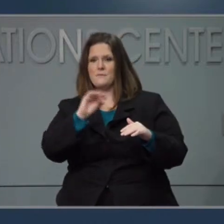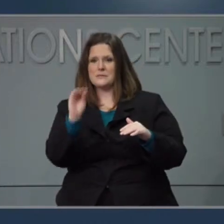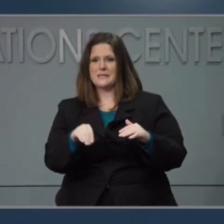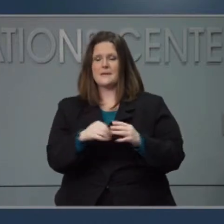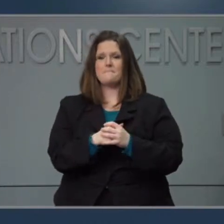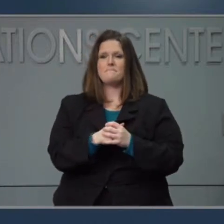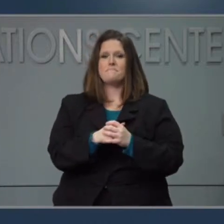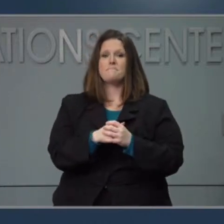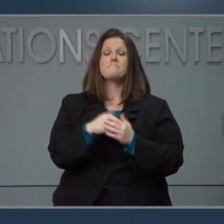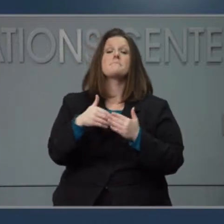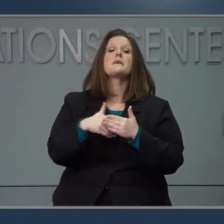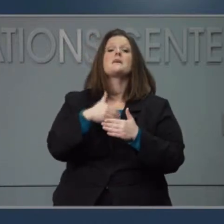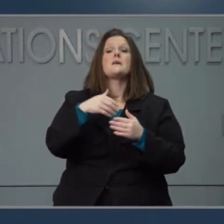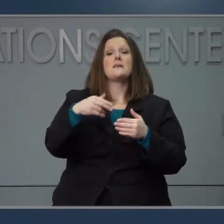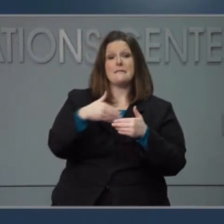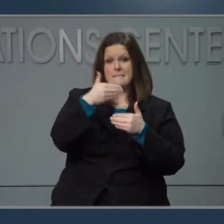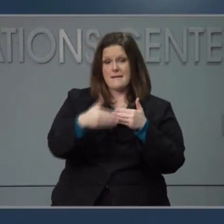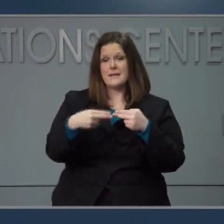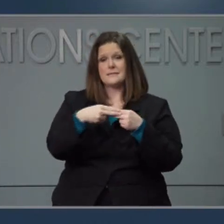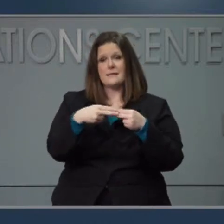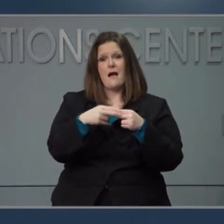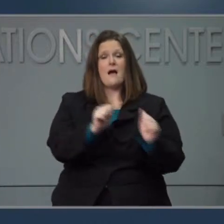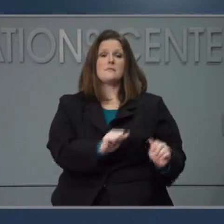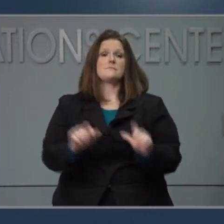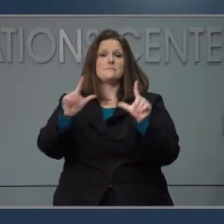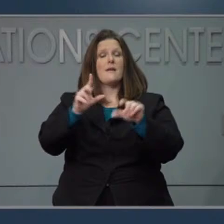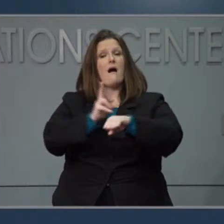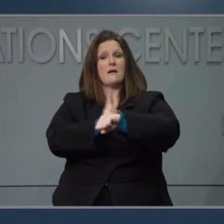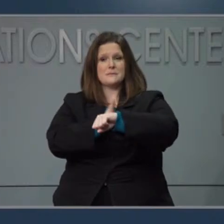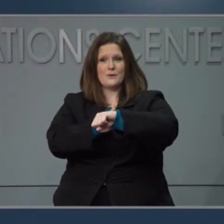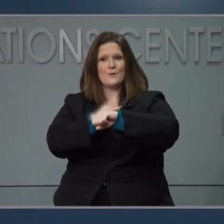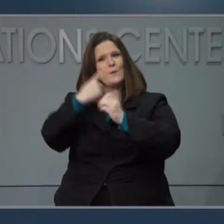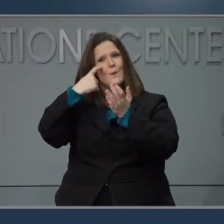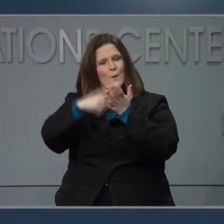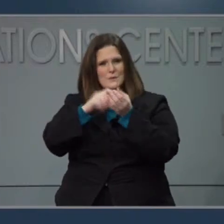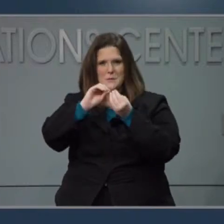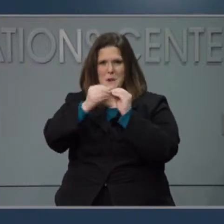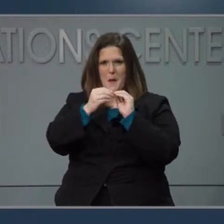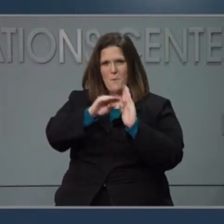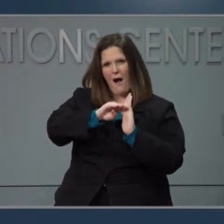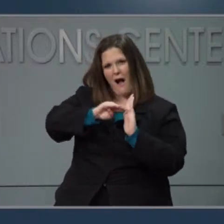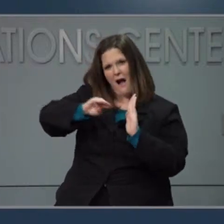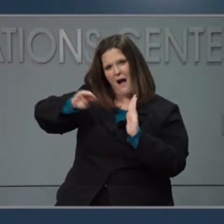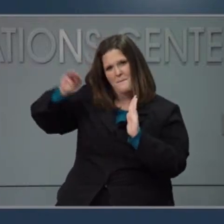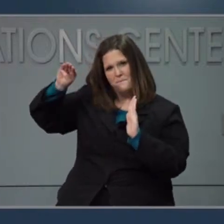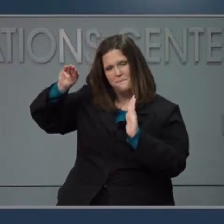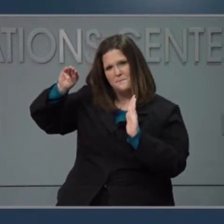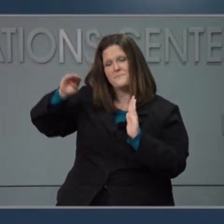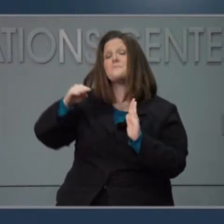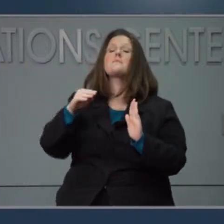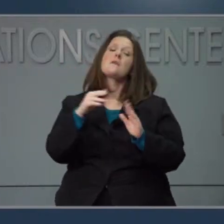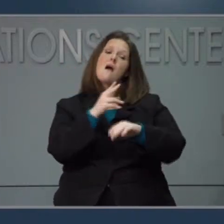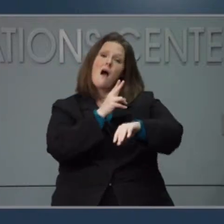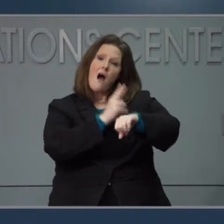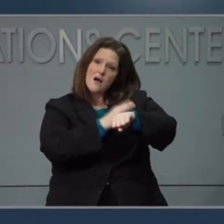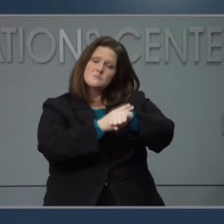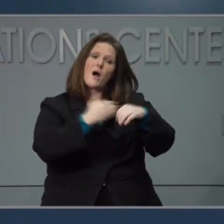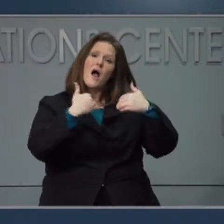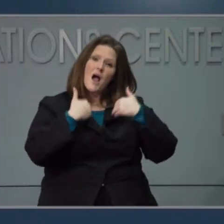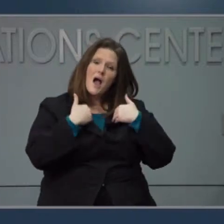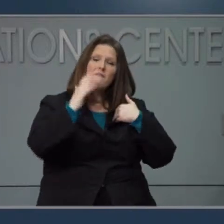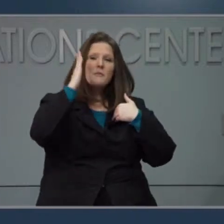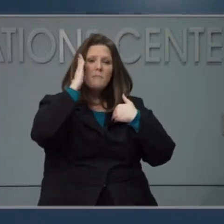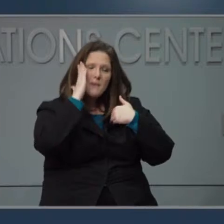and you can clearly see from this yellow line, this trend is increasing. While we have capacity, some of our smaller hospitals